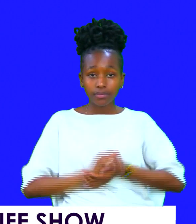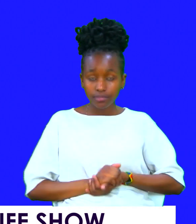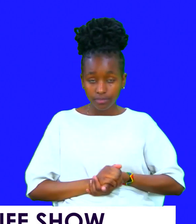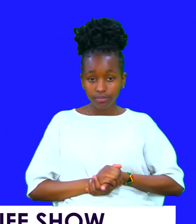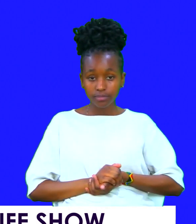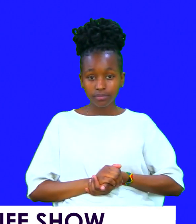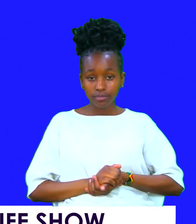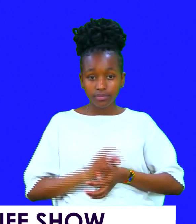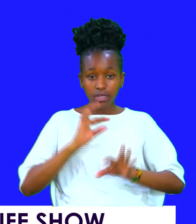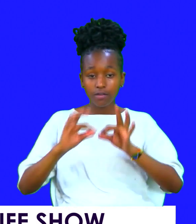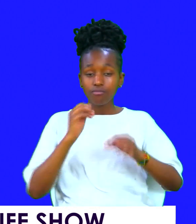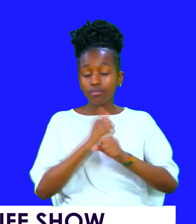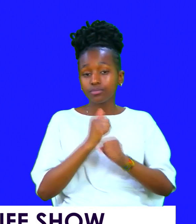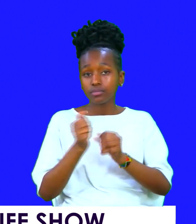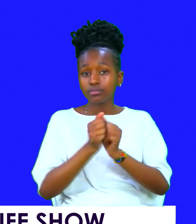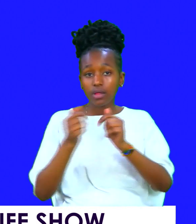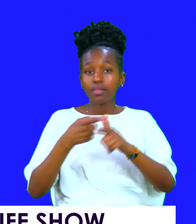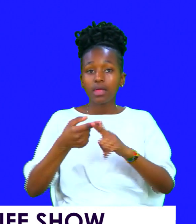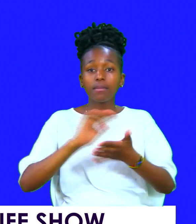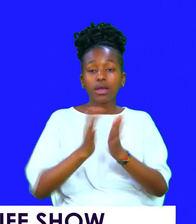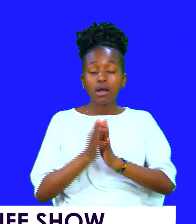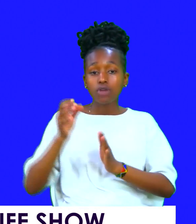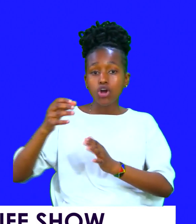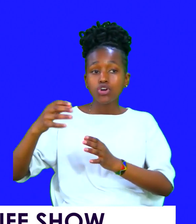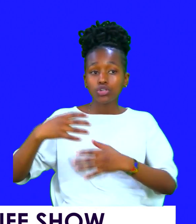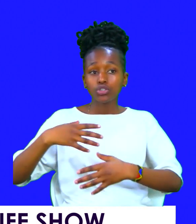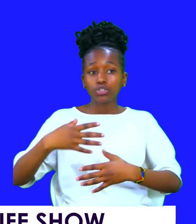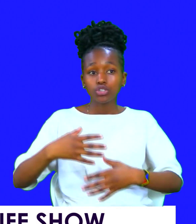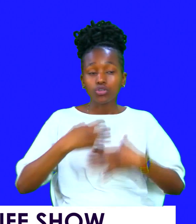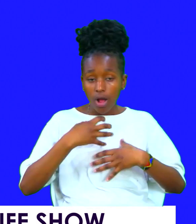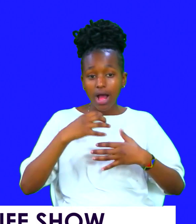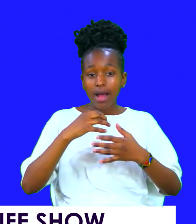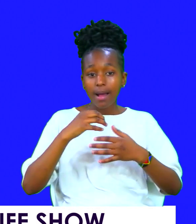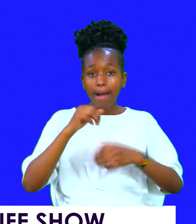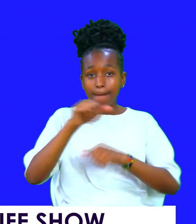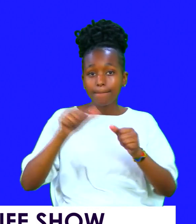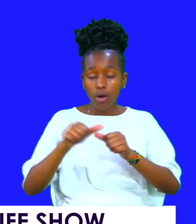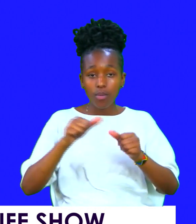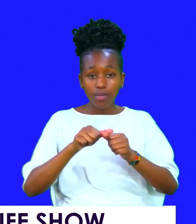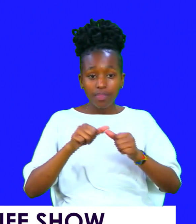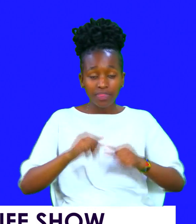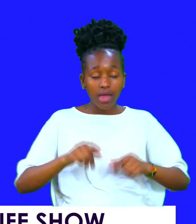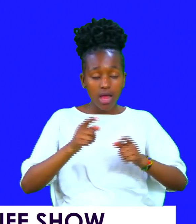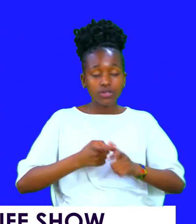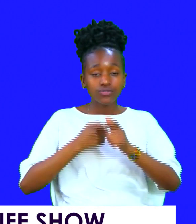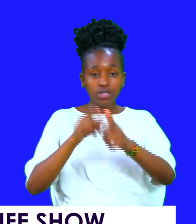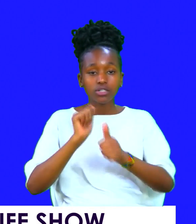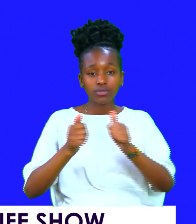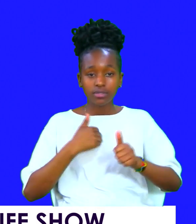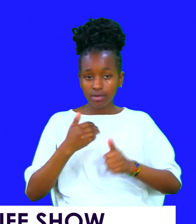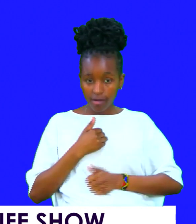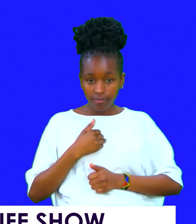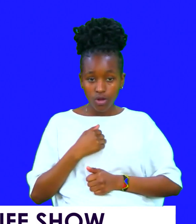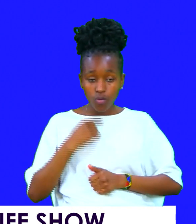effort. You will be shocked at the treasure that lies in you. You will co-create with the